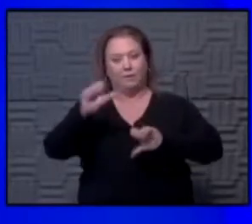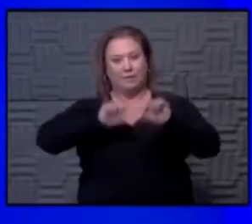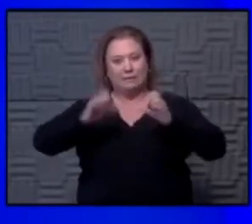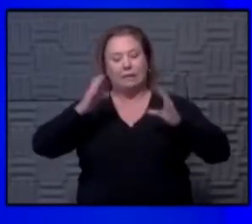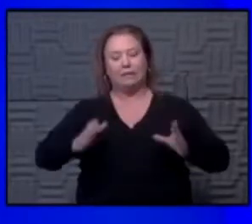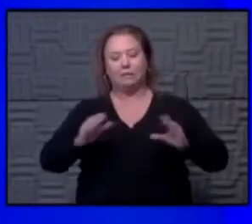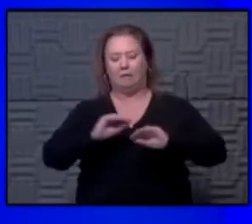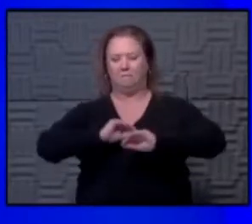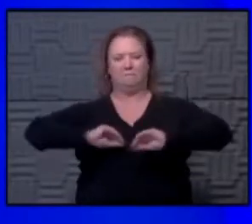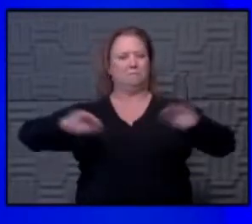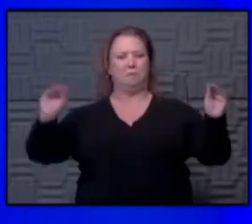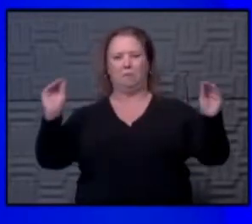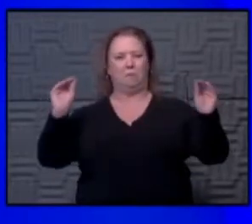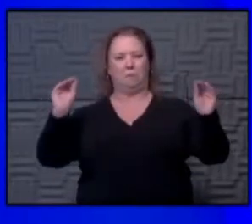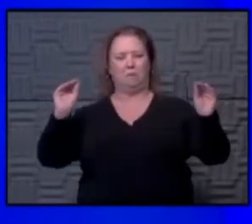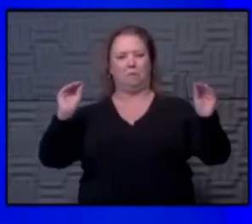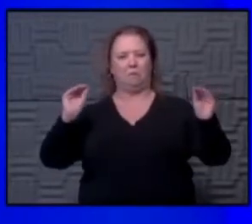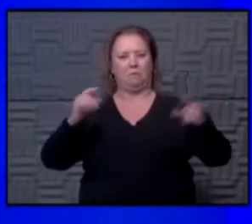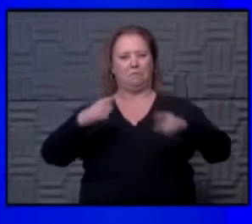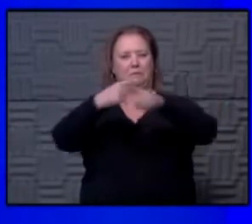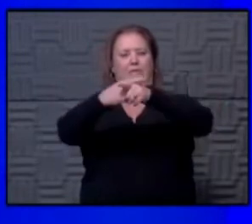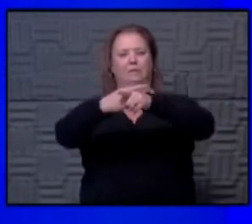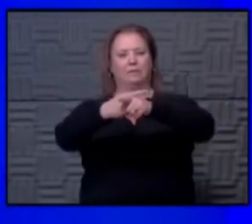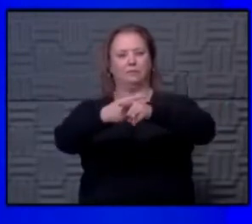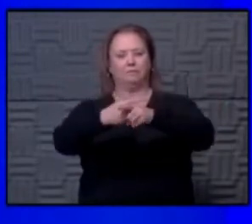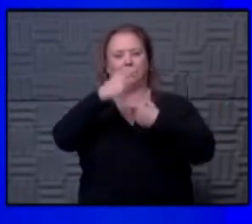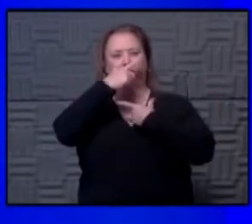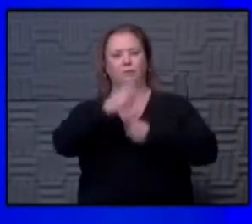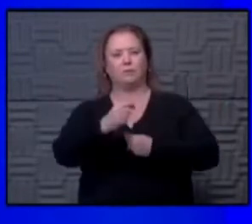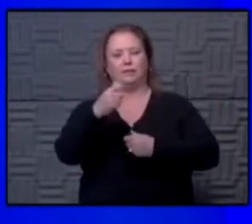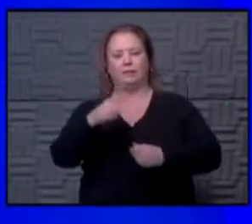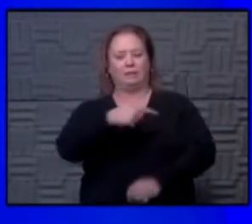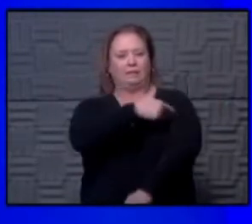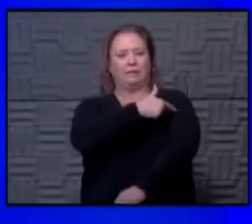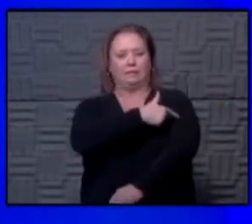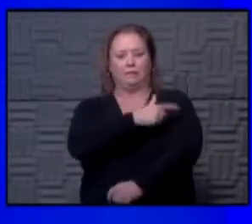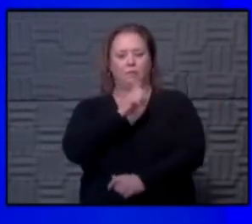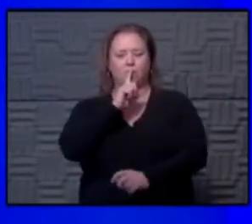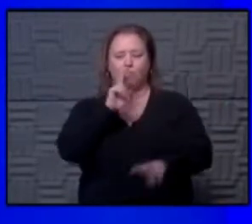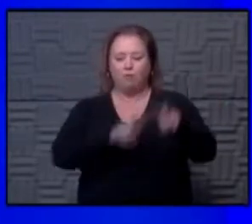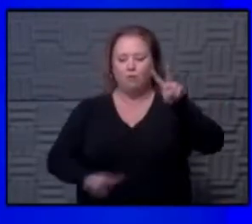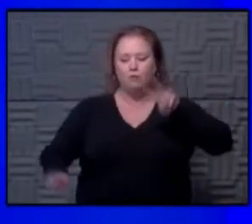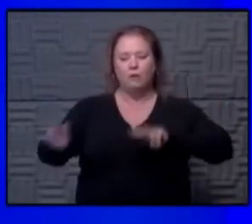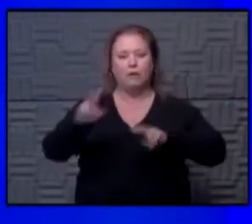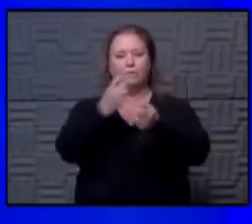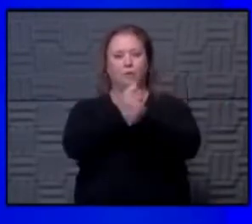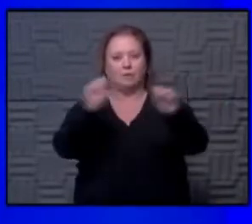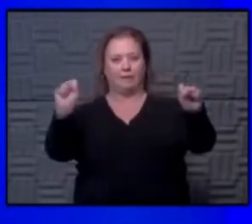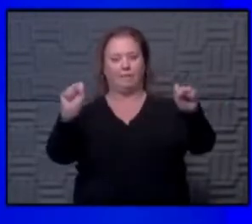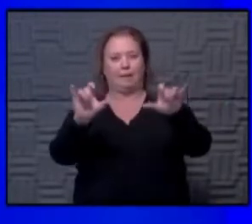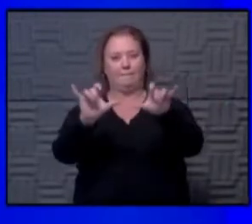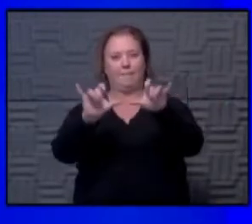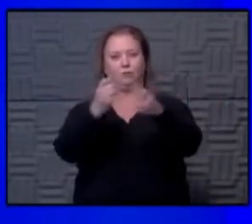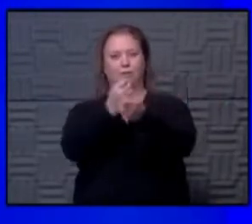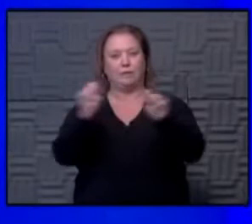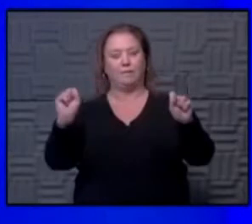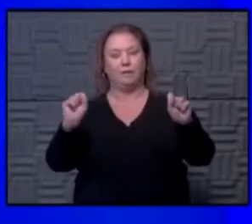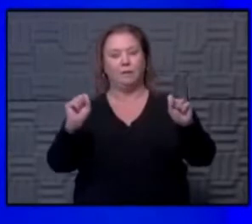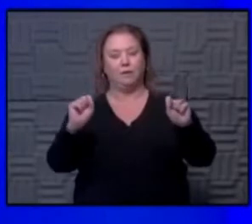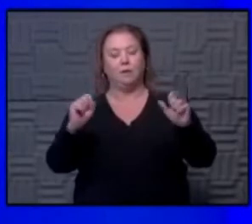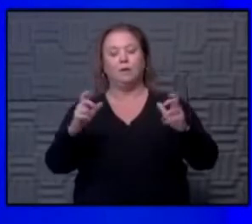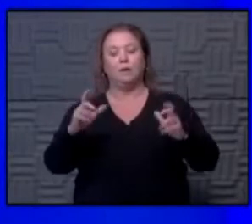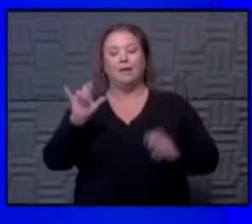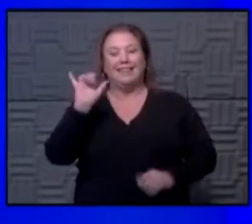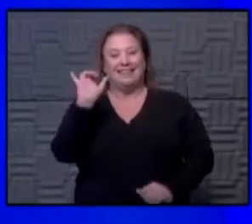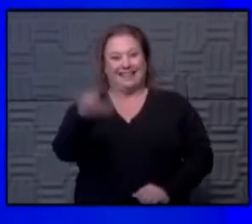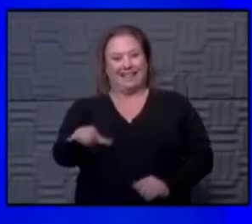who have no conflicts of interest in any of these vaccines. They are purely looking for safety. Those are all safeguards to